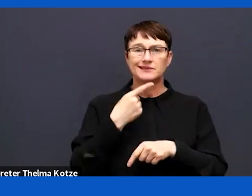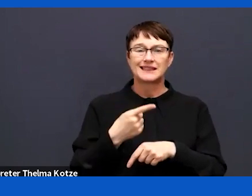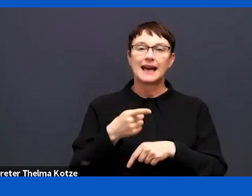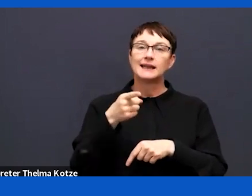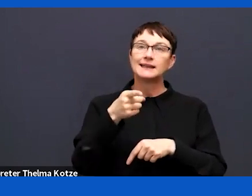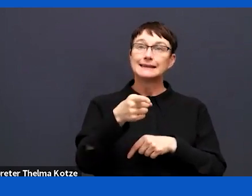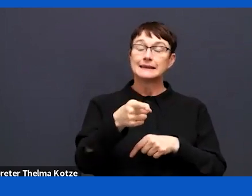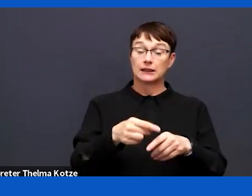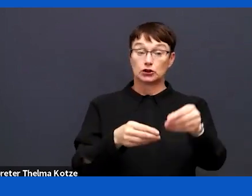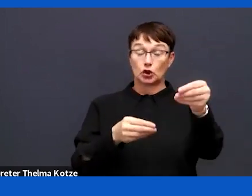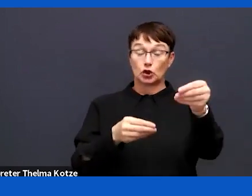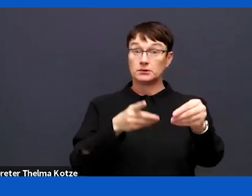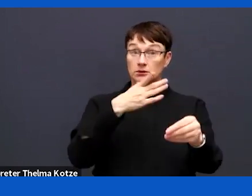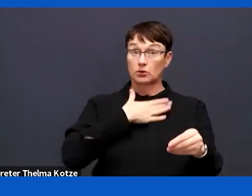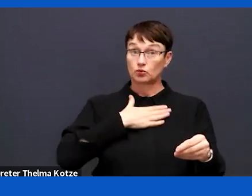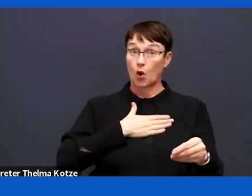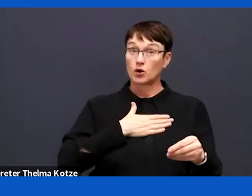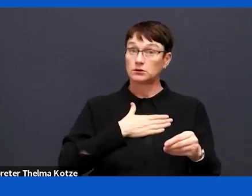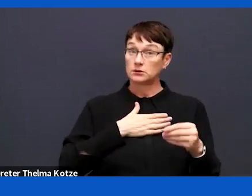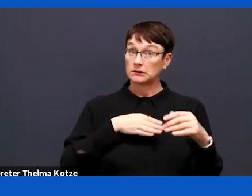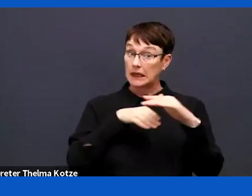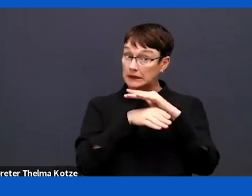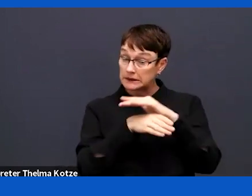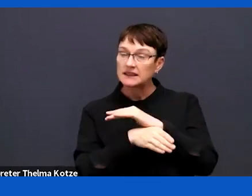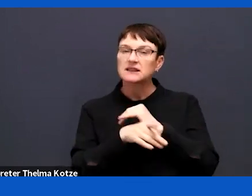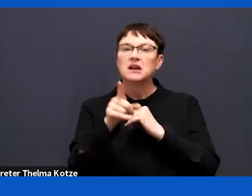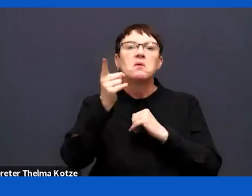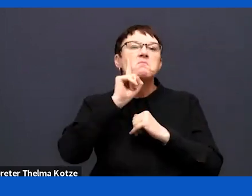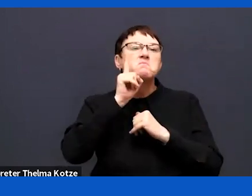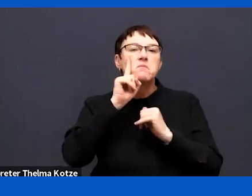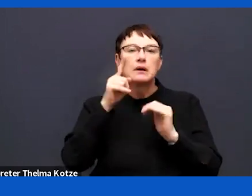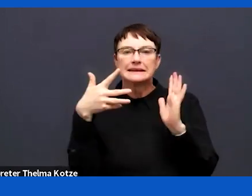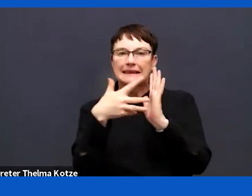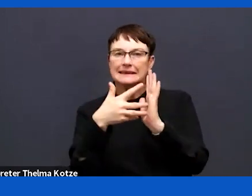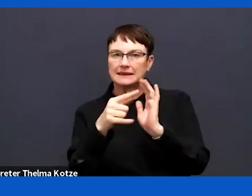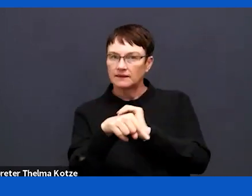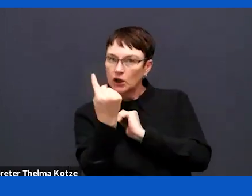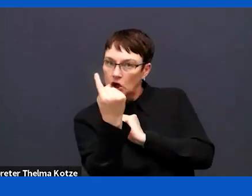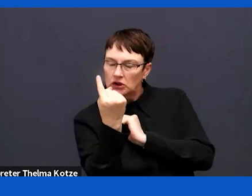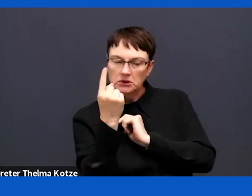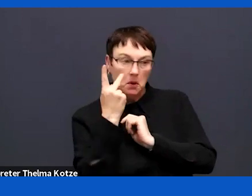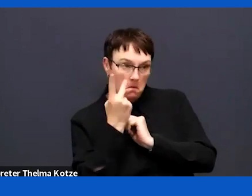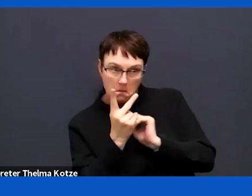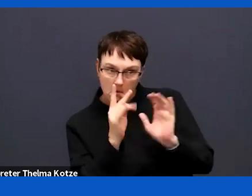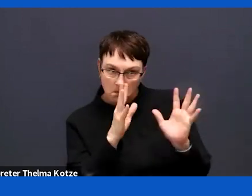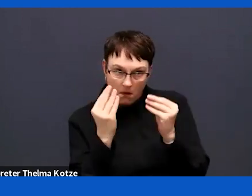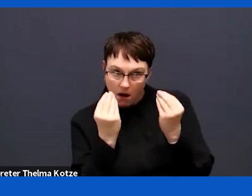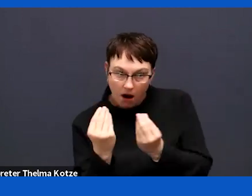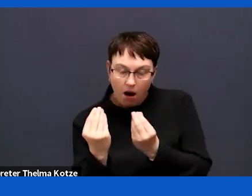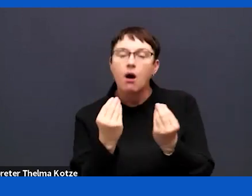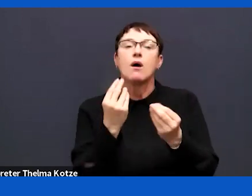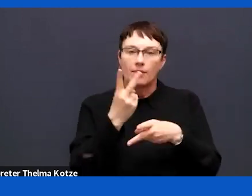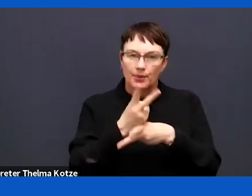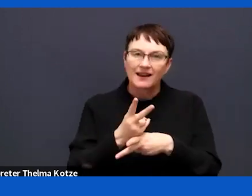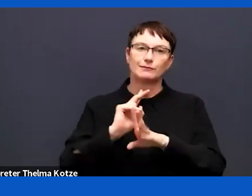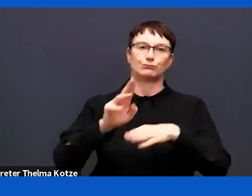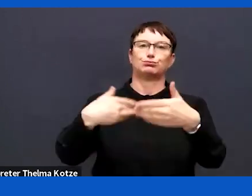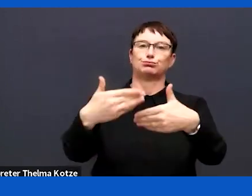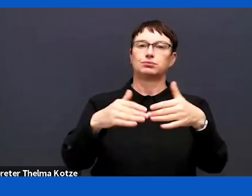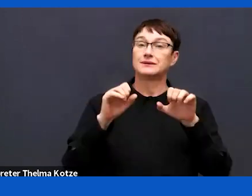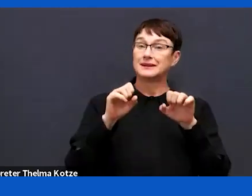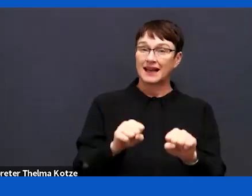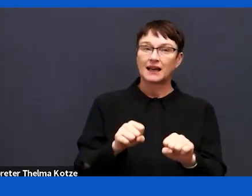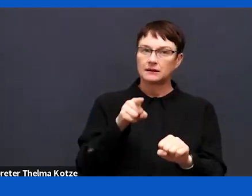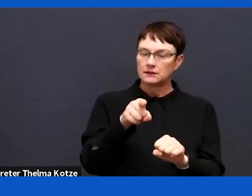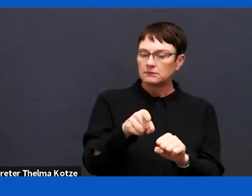too, there are some great improvements to be made there. So I think it's exciting, for work as someone who works in that space, and also as